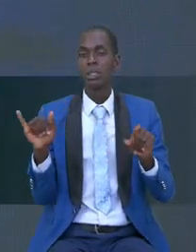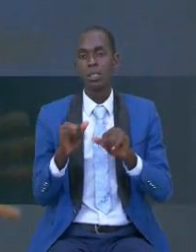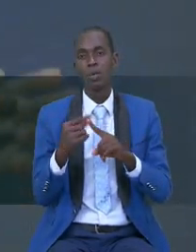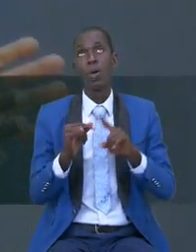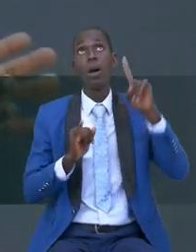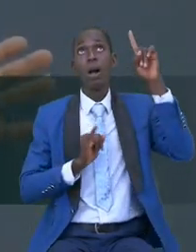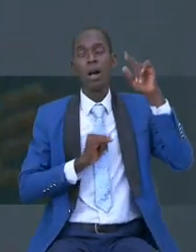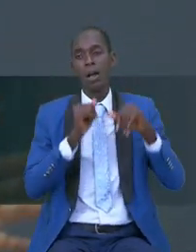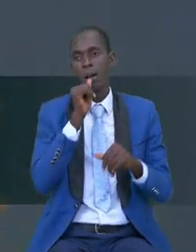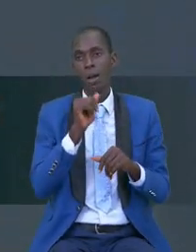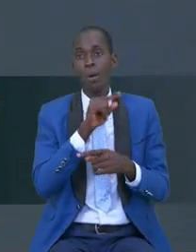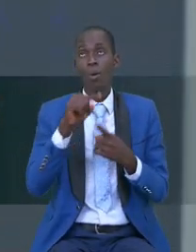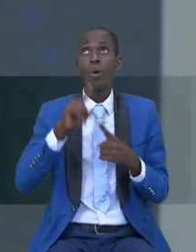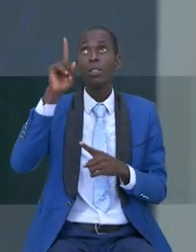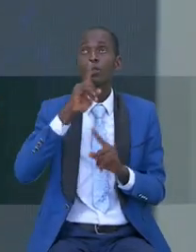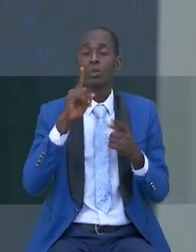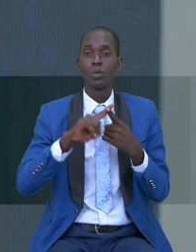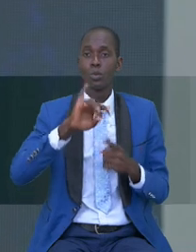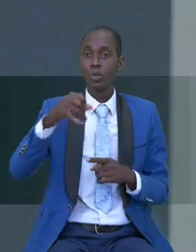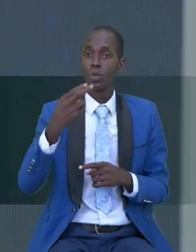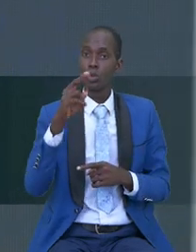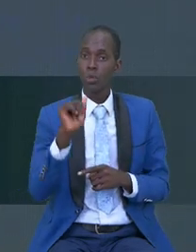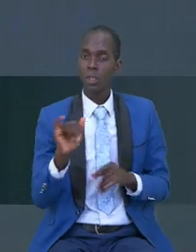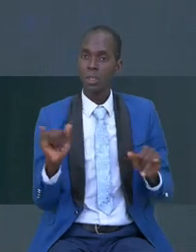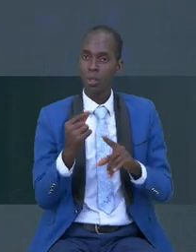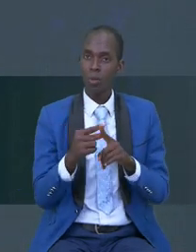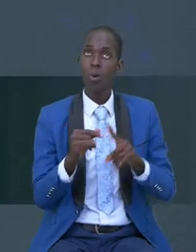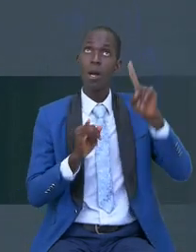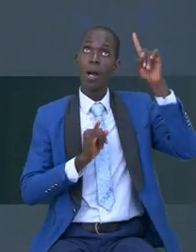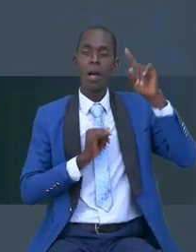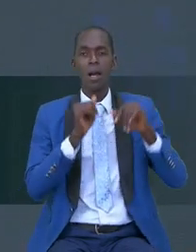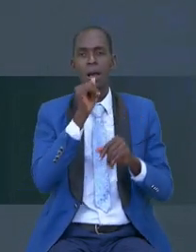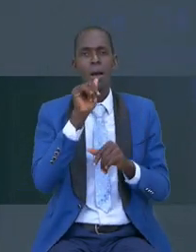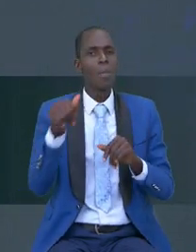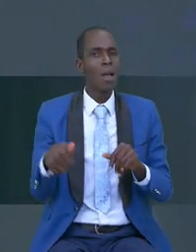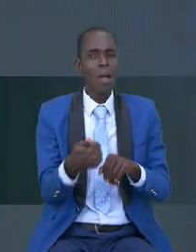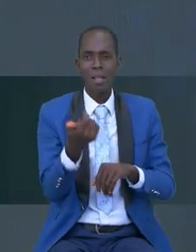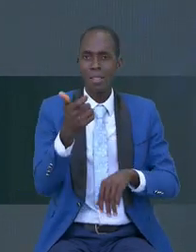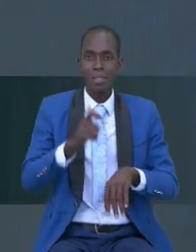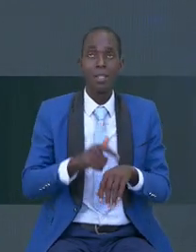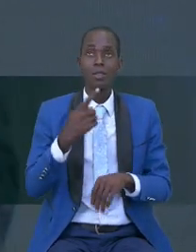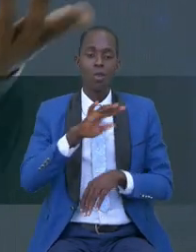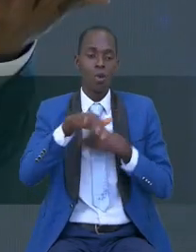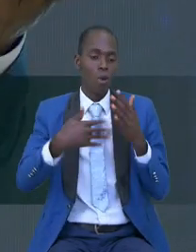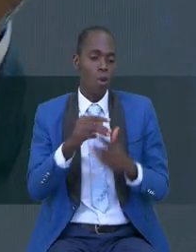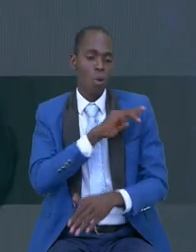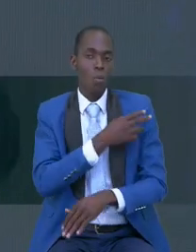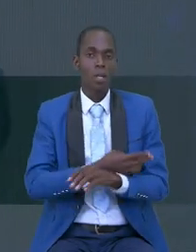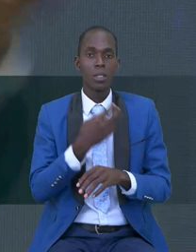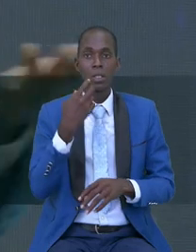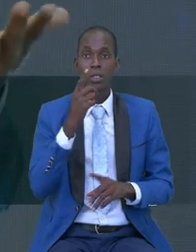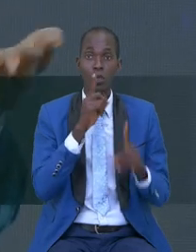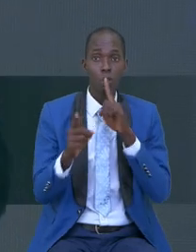When he spoke to Joshua, I am the Lord. Anytime the Almighty speaks, he always